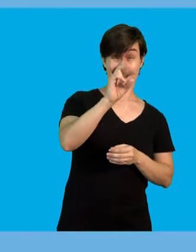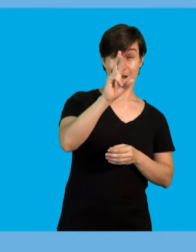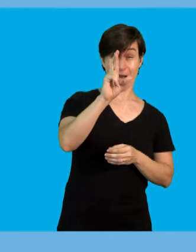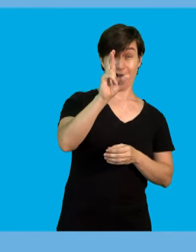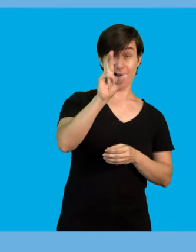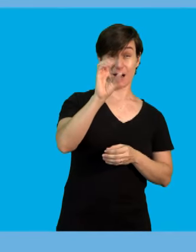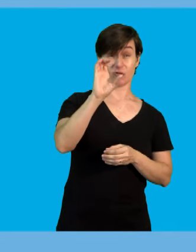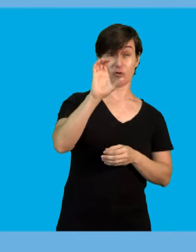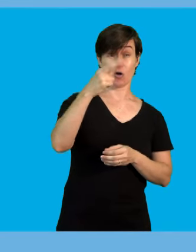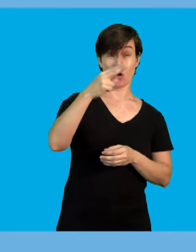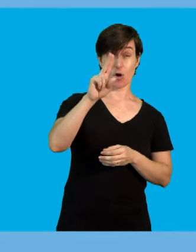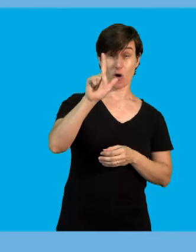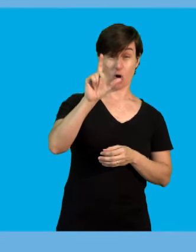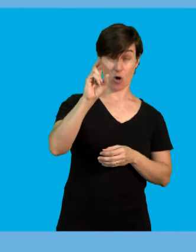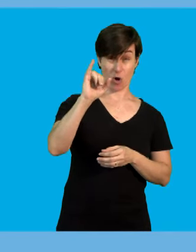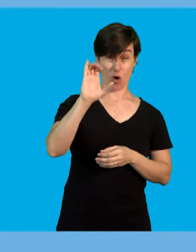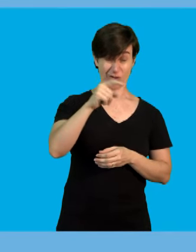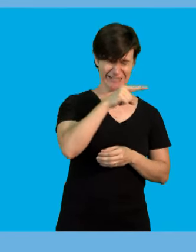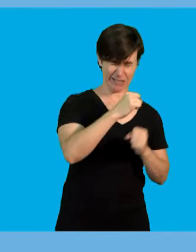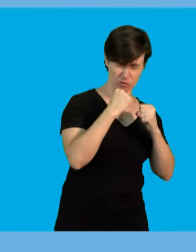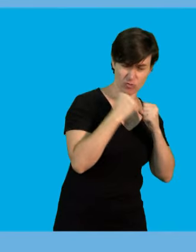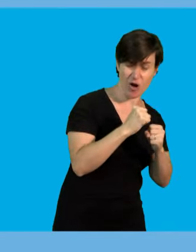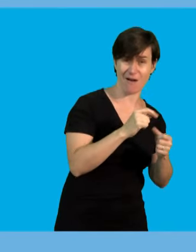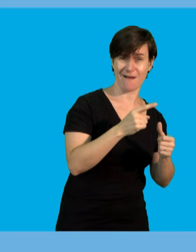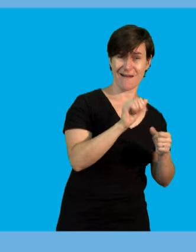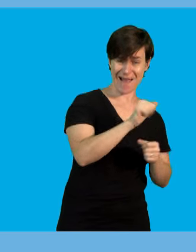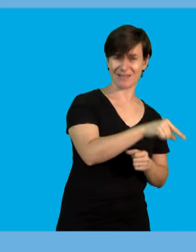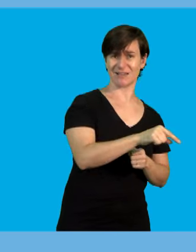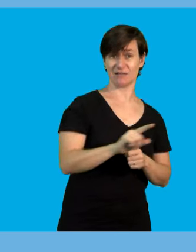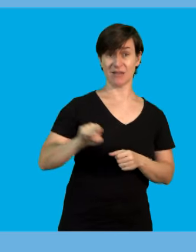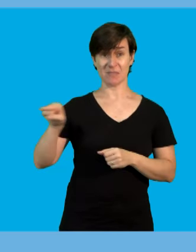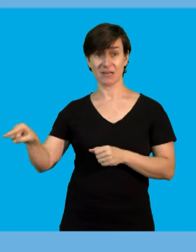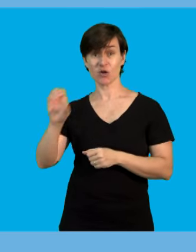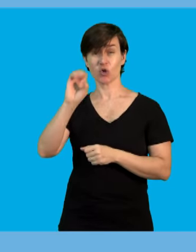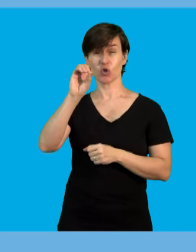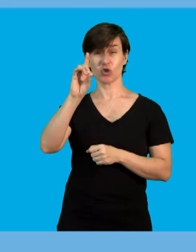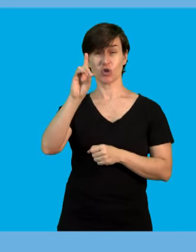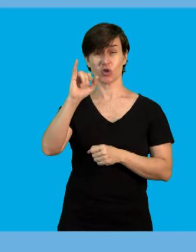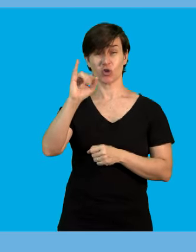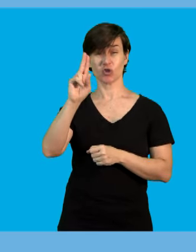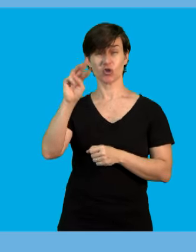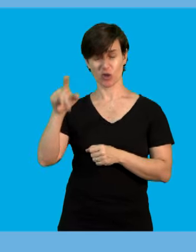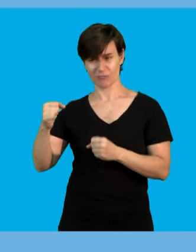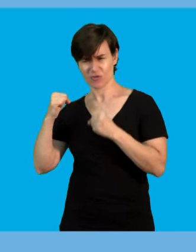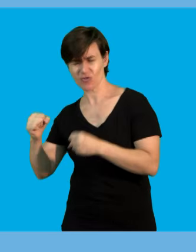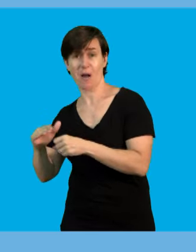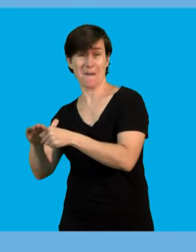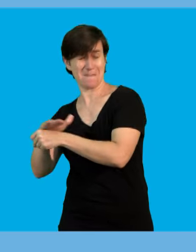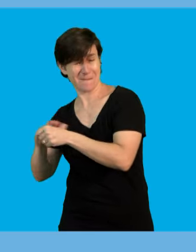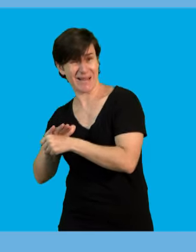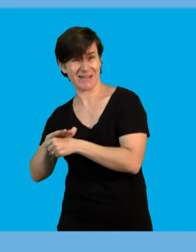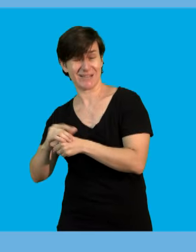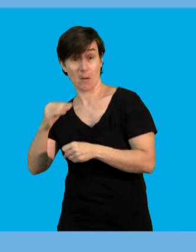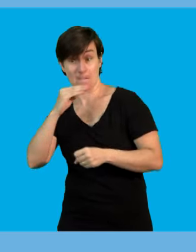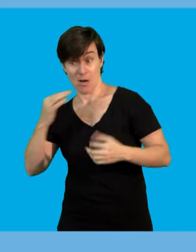extremely strong acid, and the sodium hydroxide is also a strong base. So that means when these two substances react together, they're going to